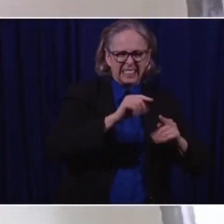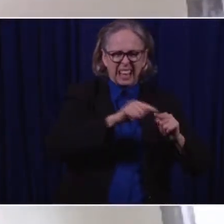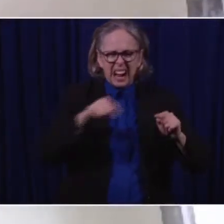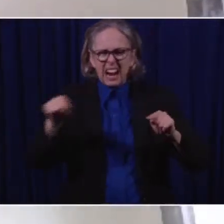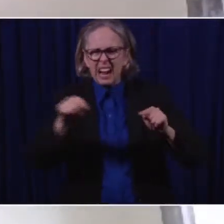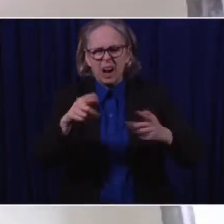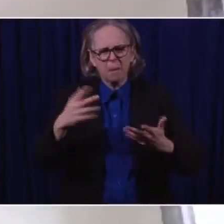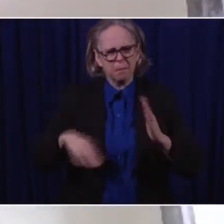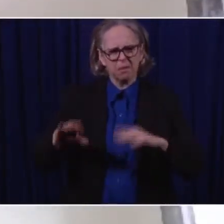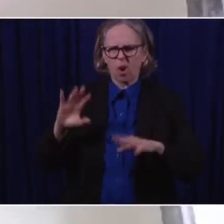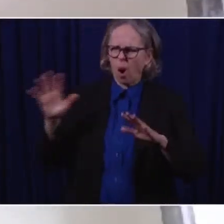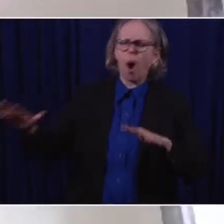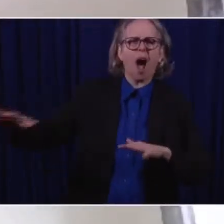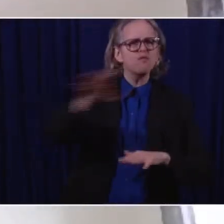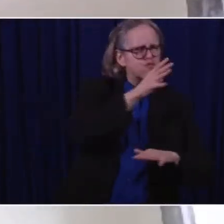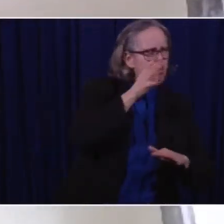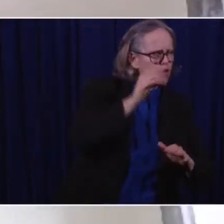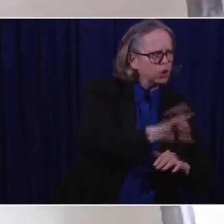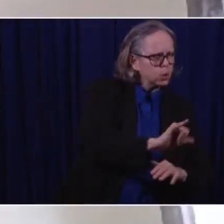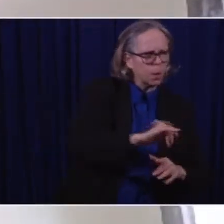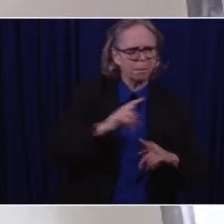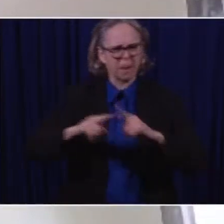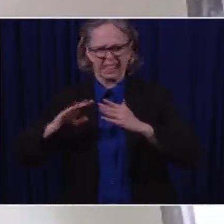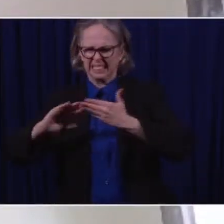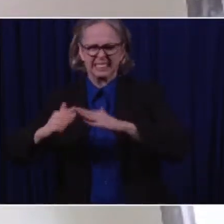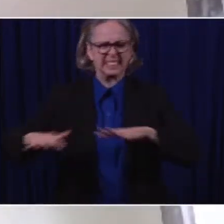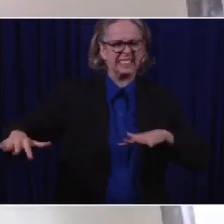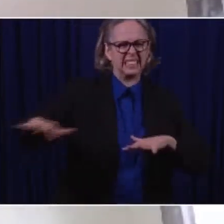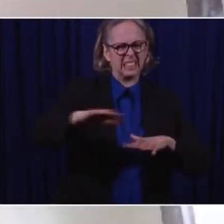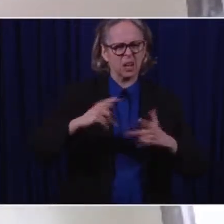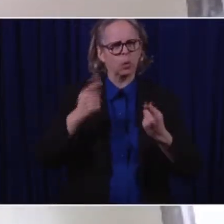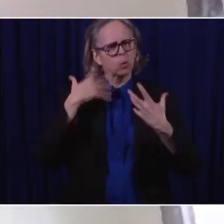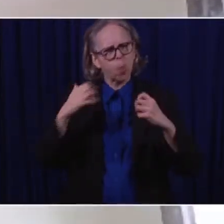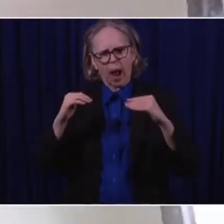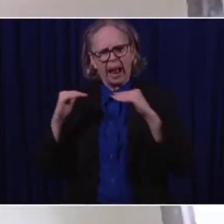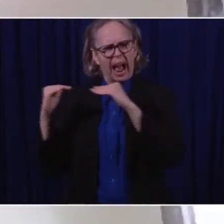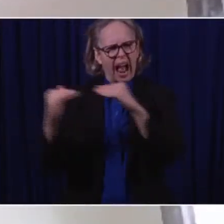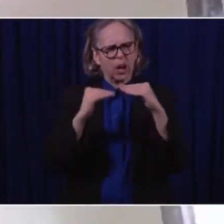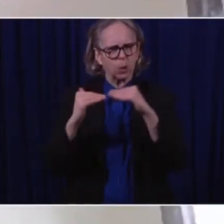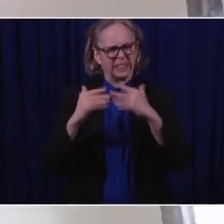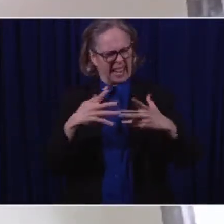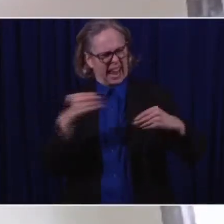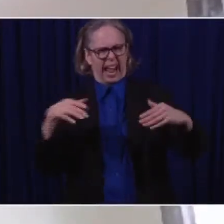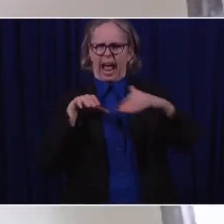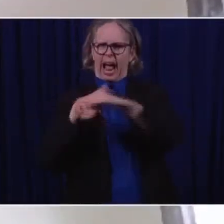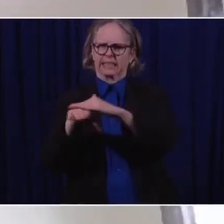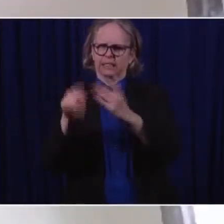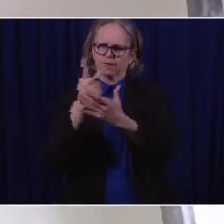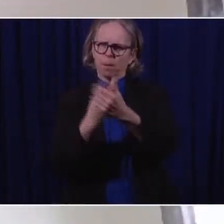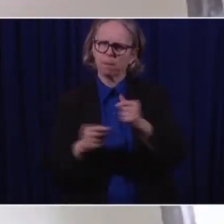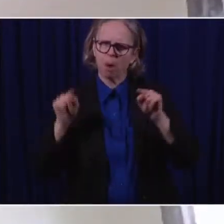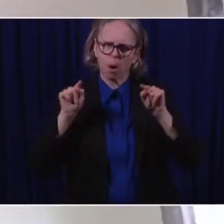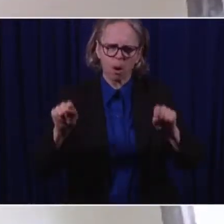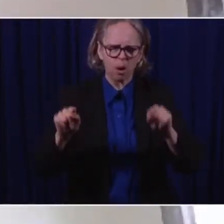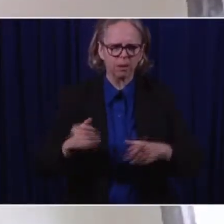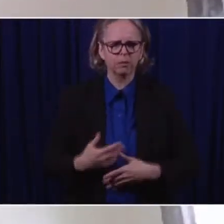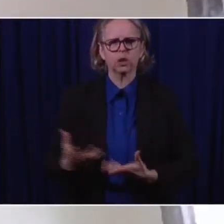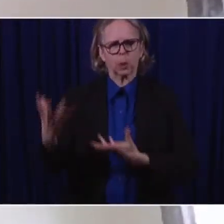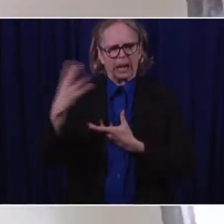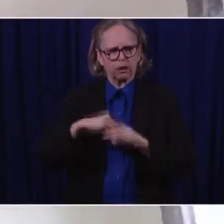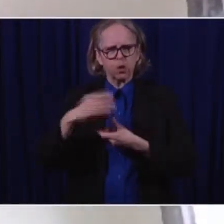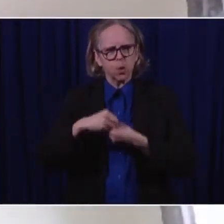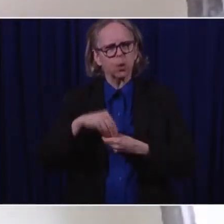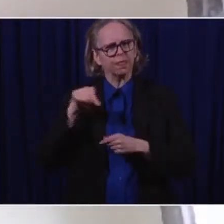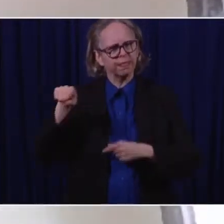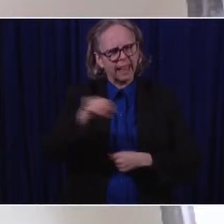we talk about equity and access, we need to make sure that our actions are very strategic with the limited amount of vaccines in this country right